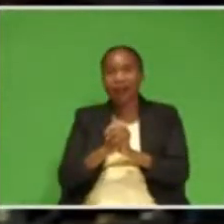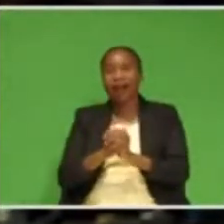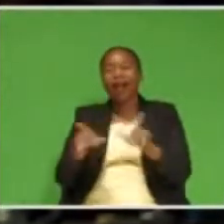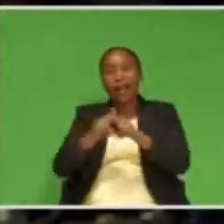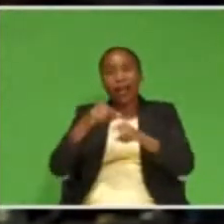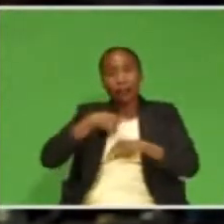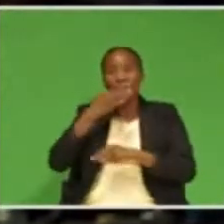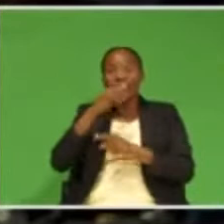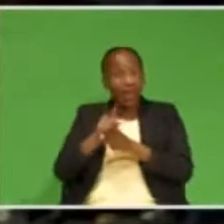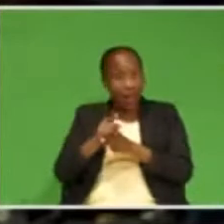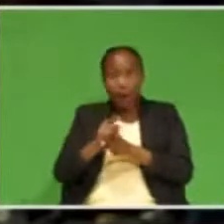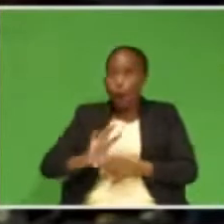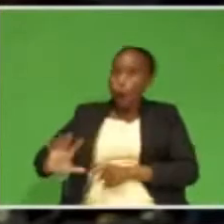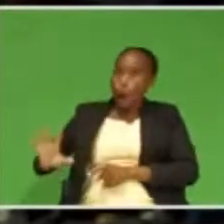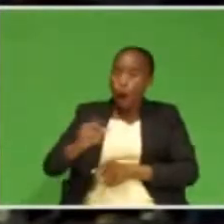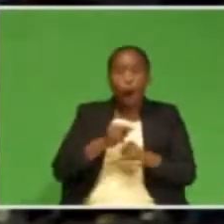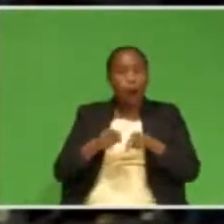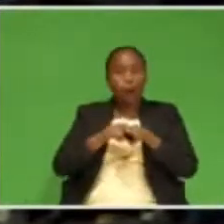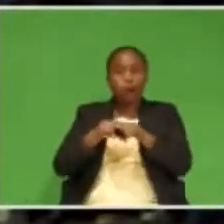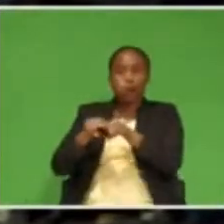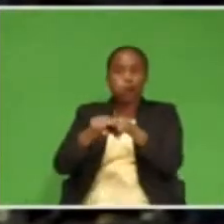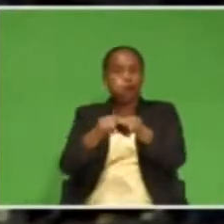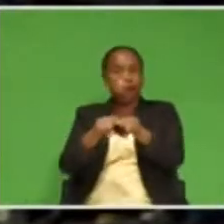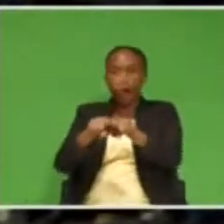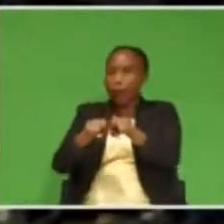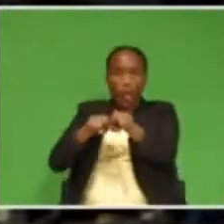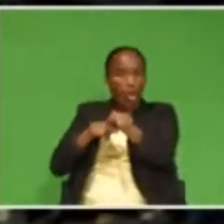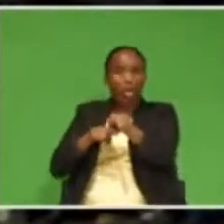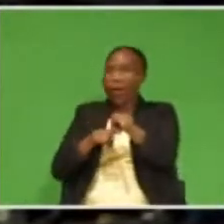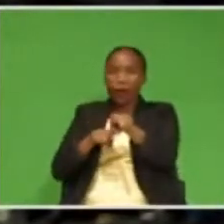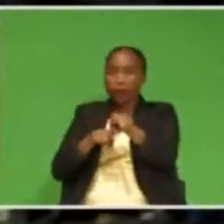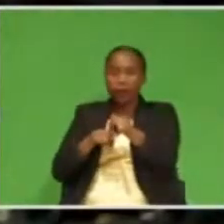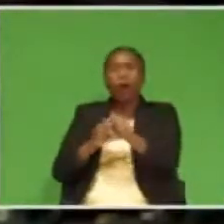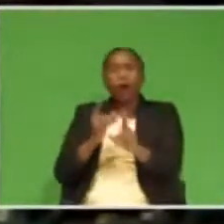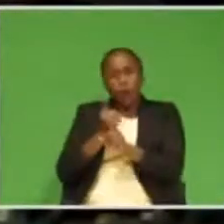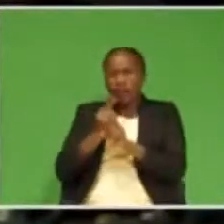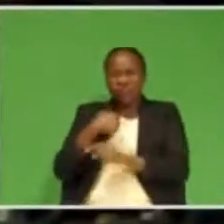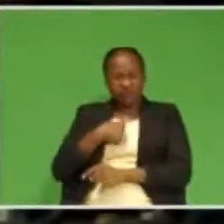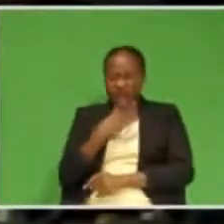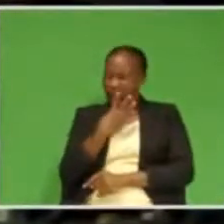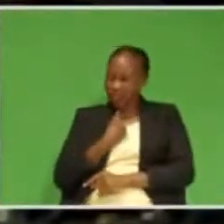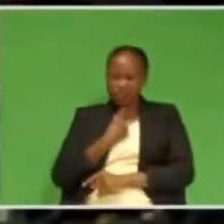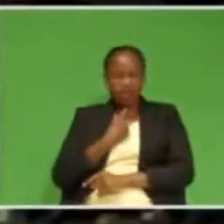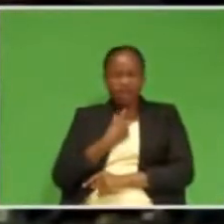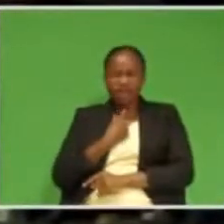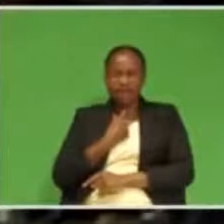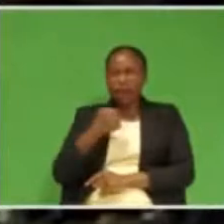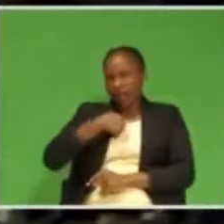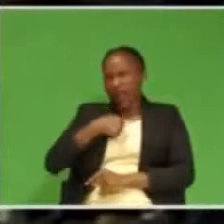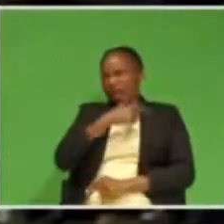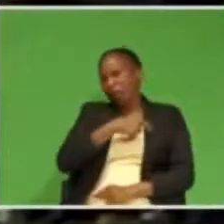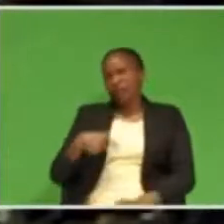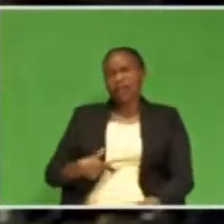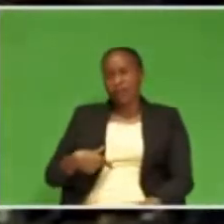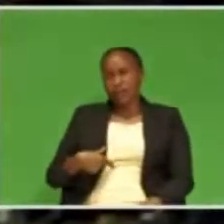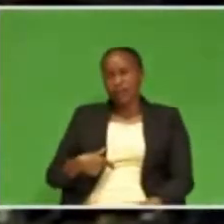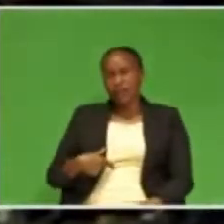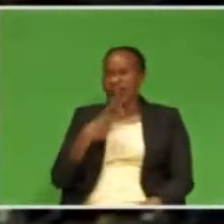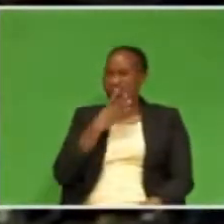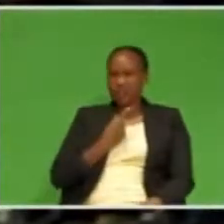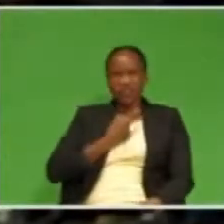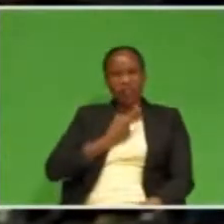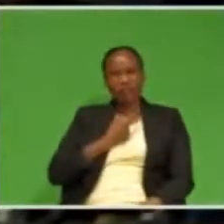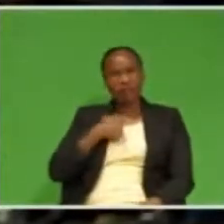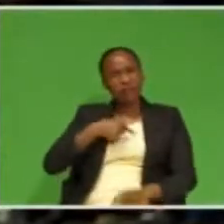no one behind. I've often asked myself, as president, and asked myself, why am I doing this